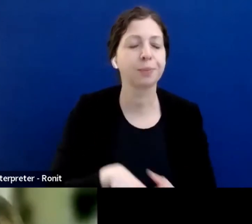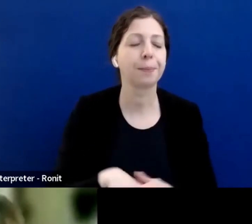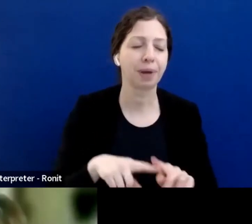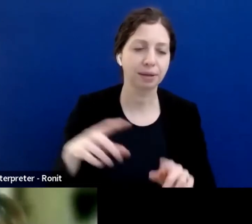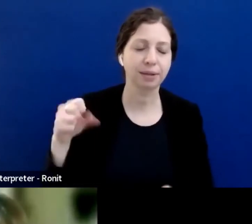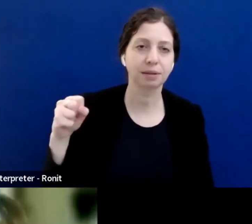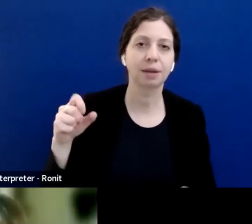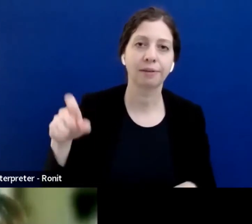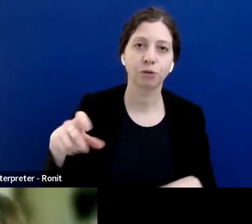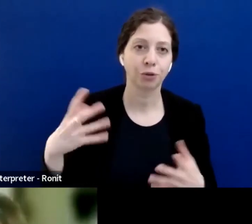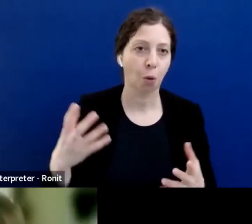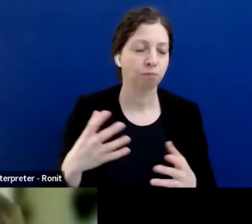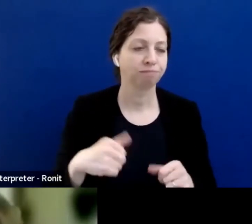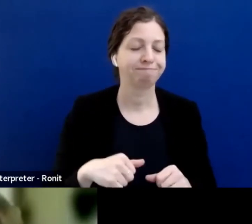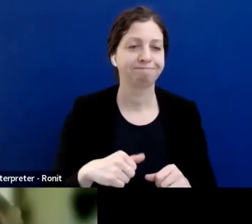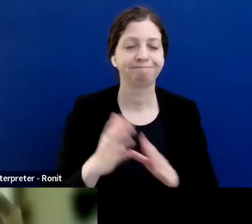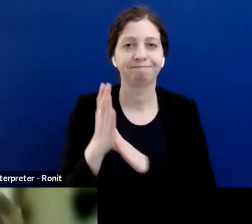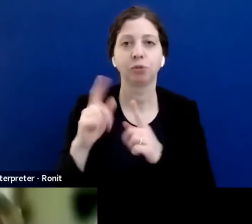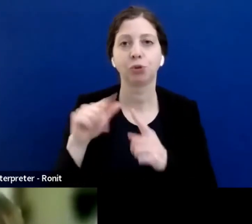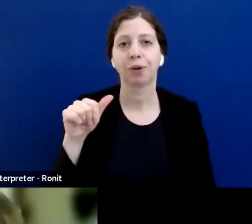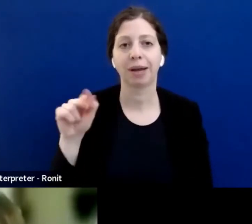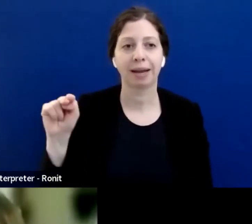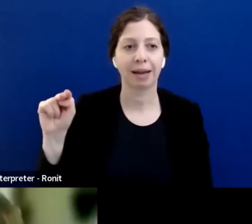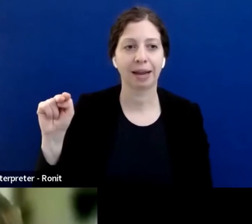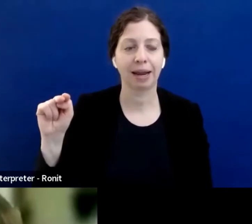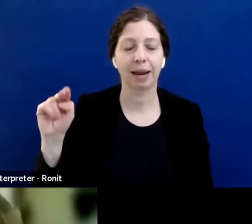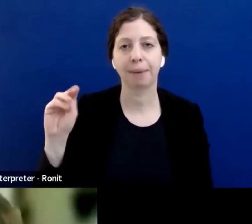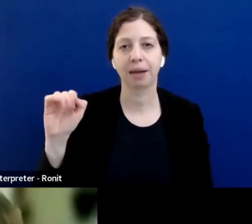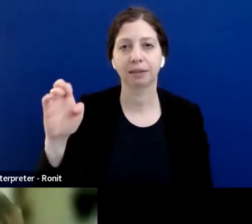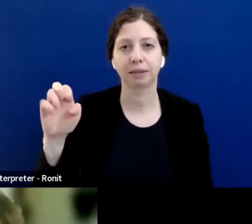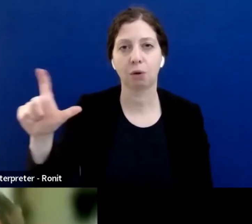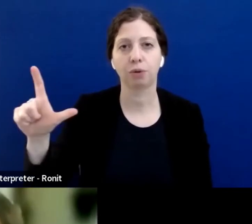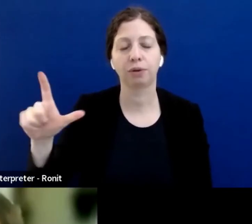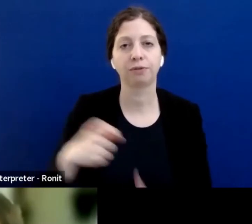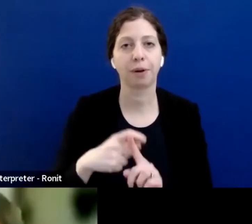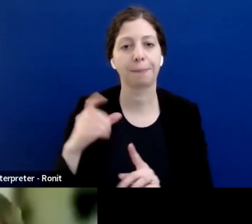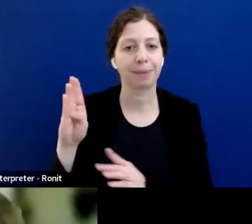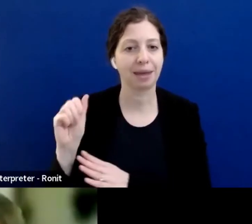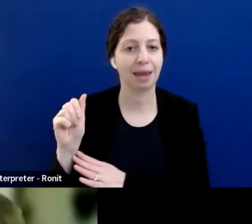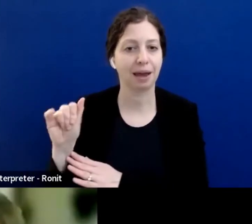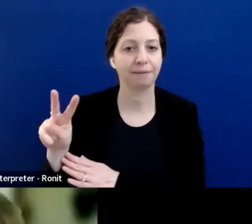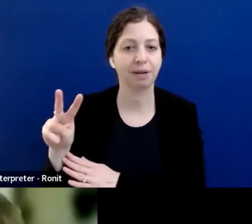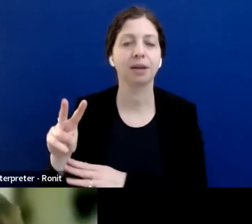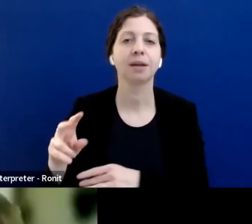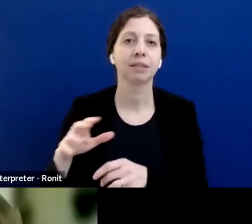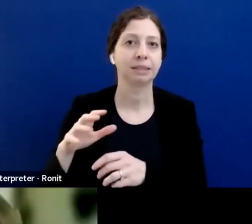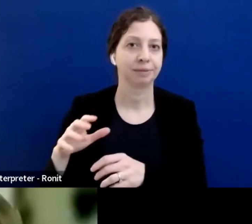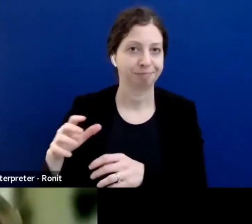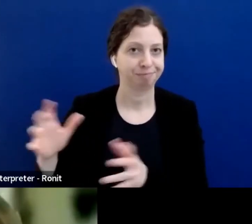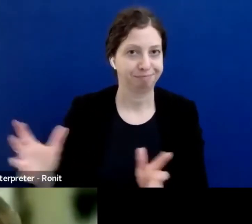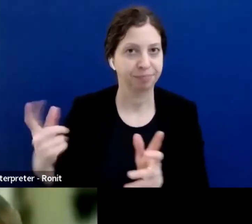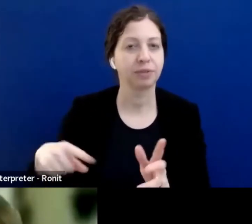we've got to give a shout out to Ann McDonald here from BIAV, who's been pressing us to look deeper into our registry